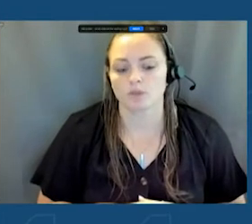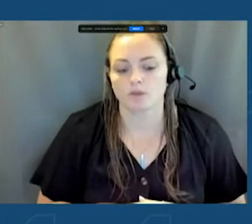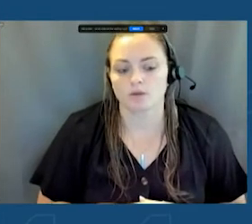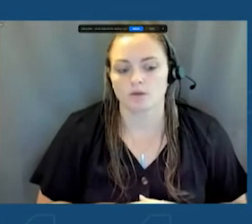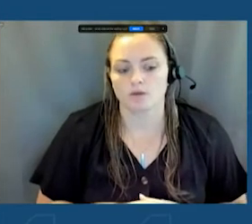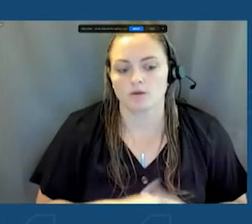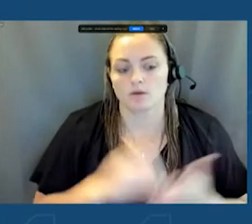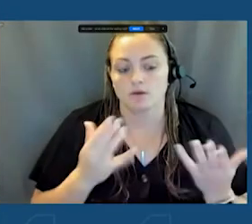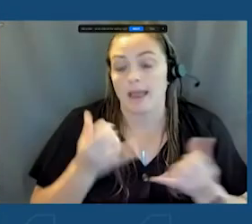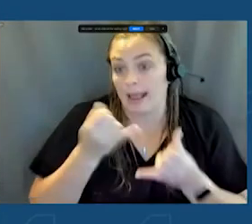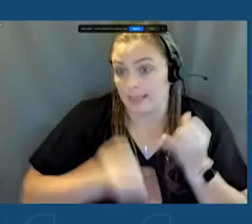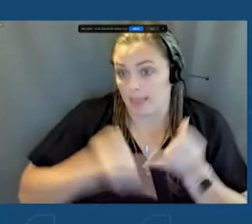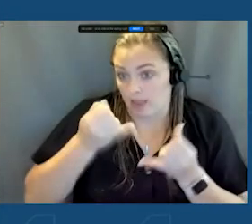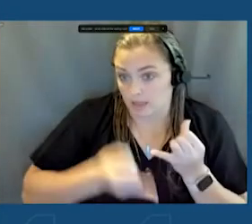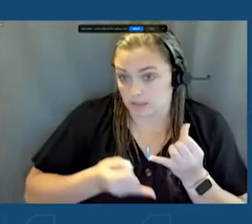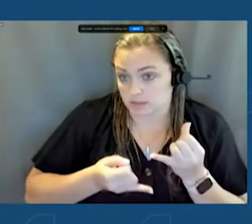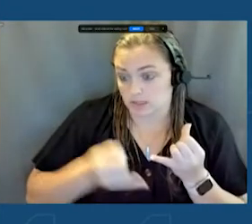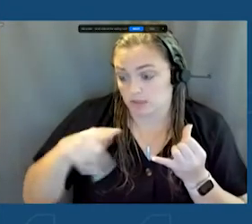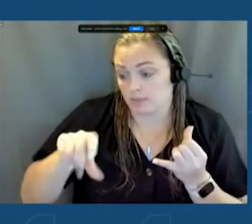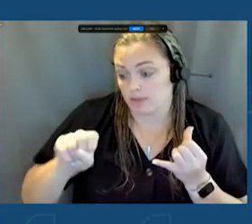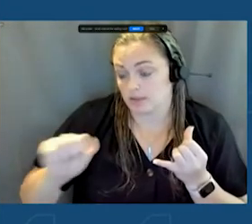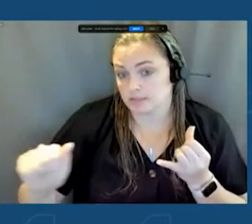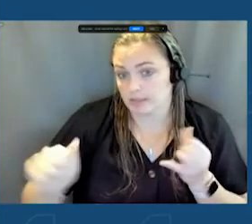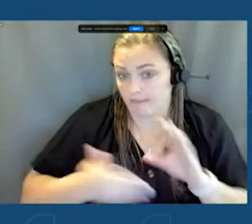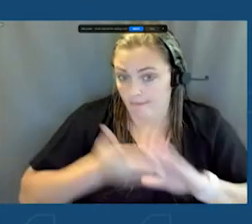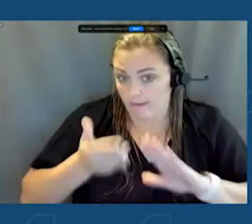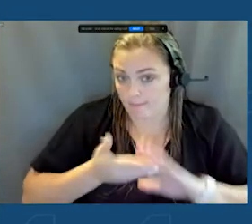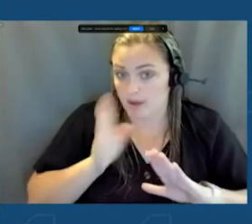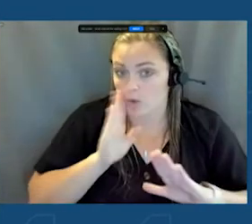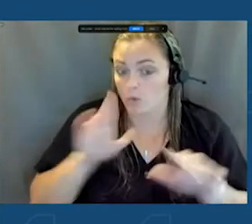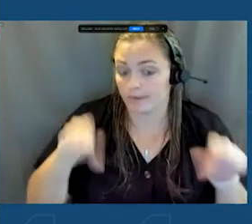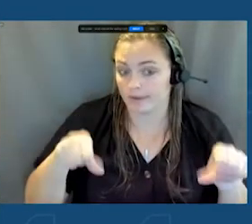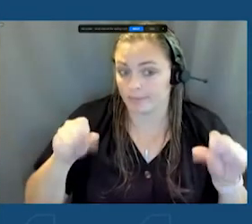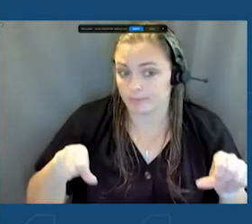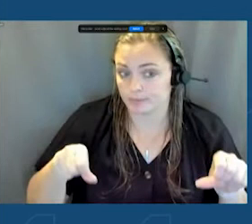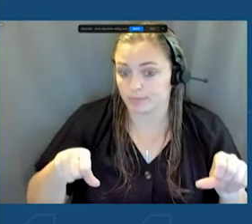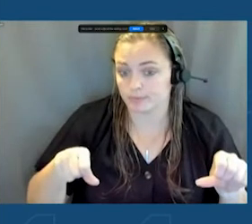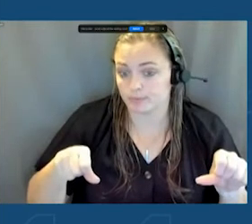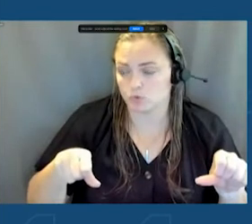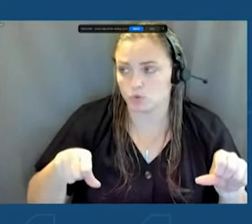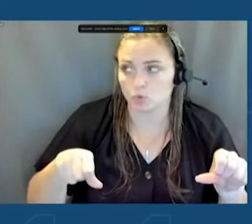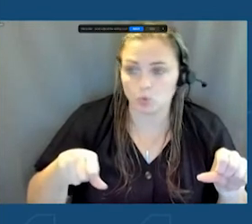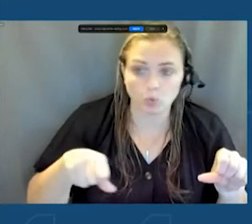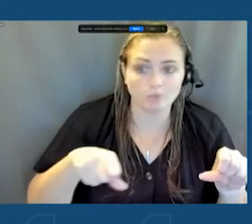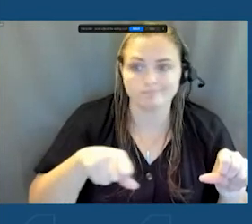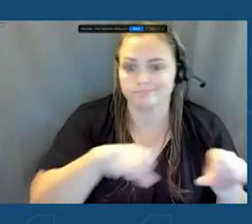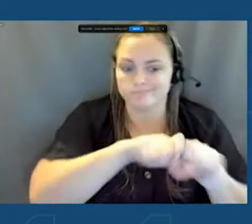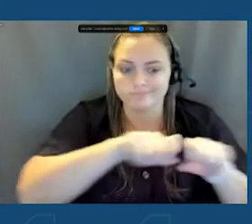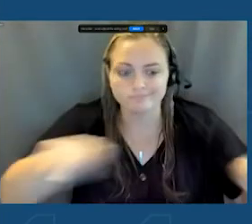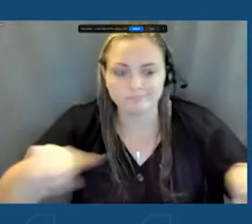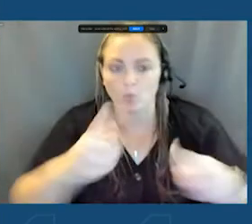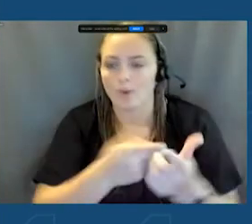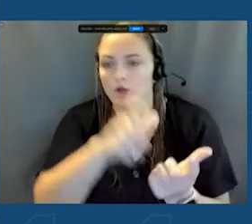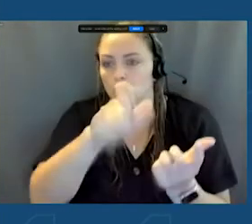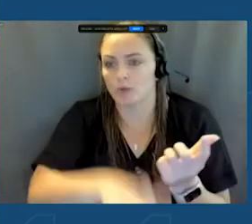And last, the PSA campaign will be able to go everywhere that it's needed to go to get the message